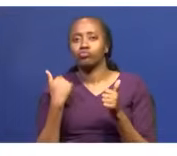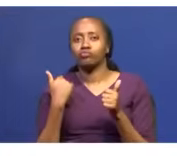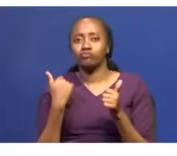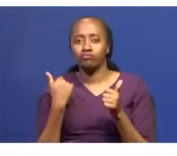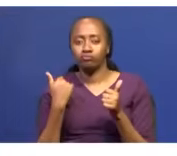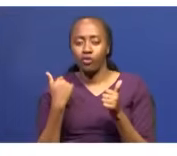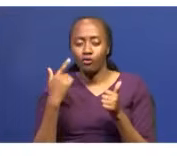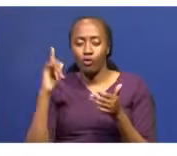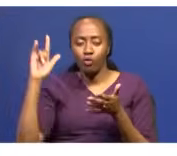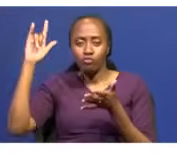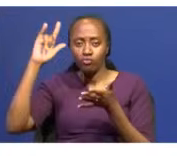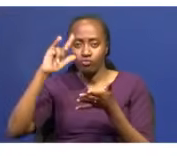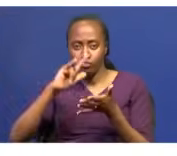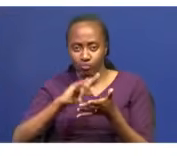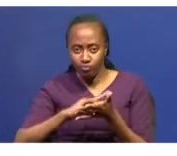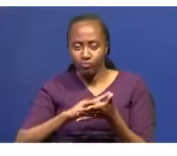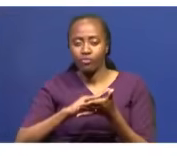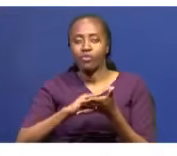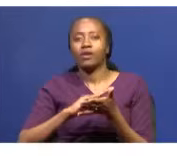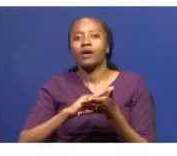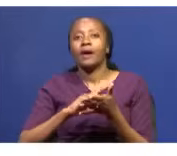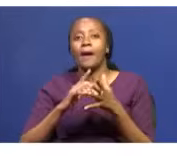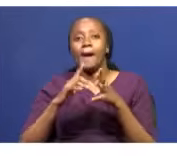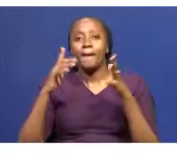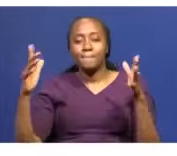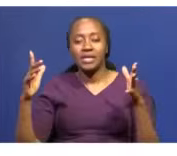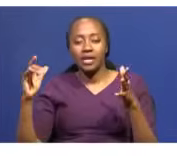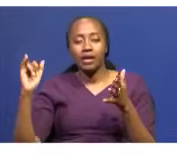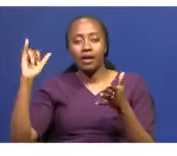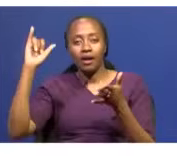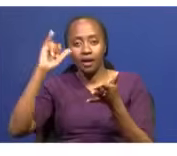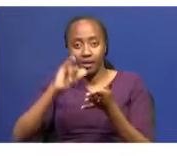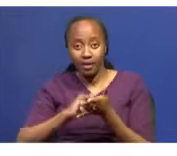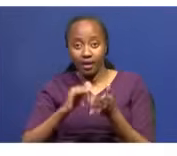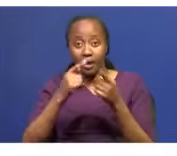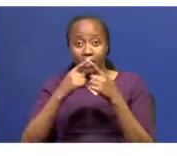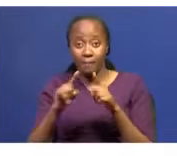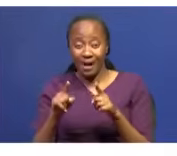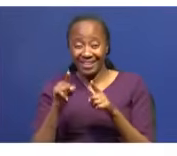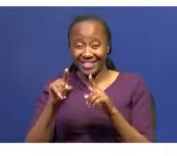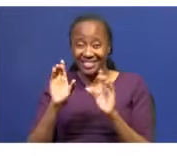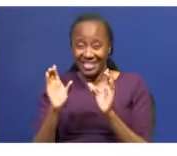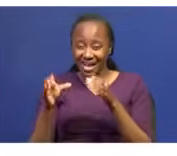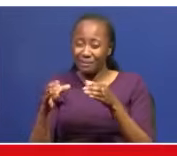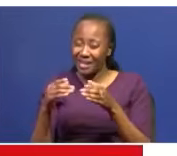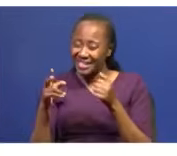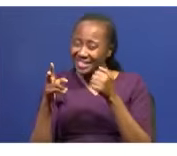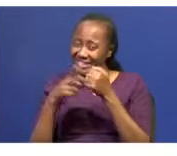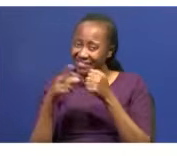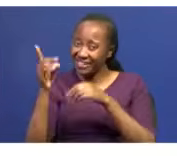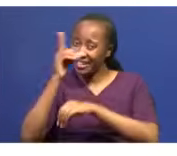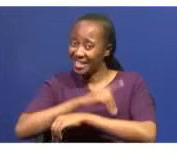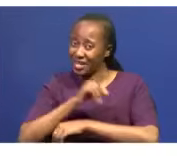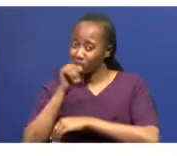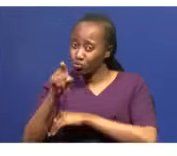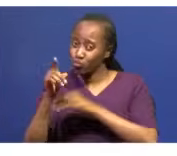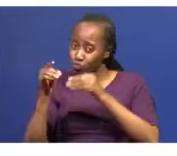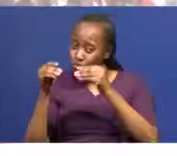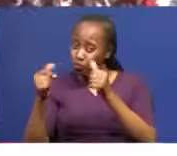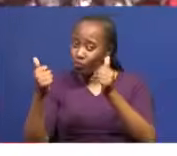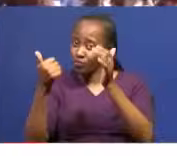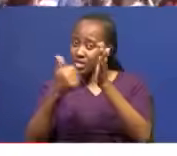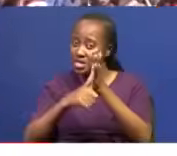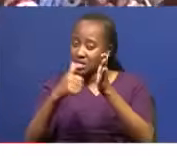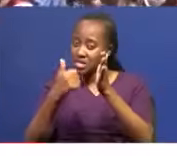larger aircrafts. Community leaders have now given the directors of the company a 7-day ultimatum to address the issues.